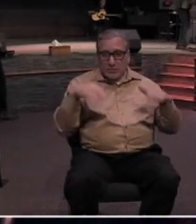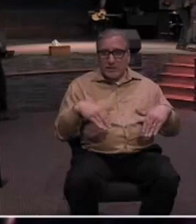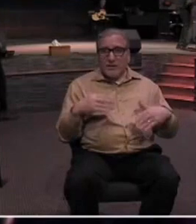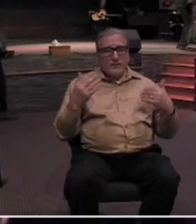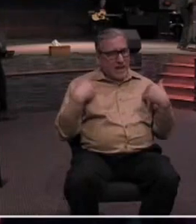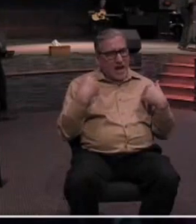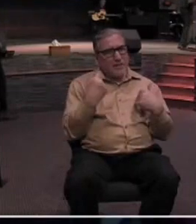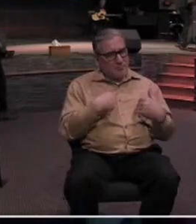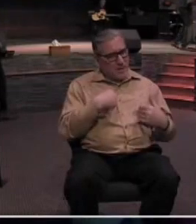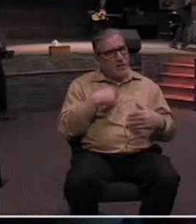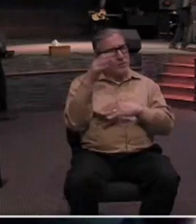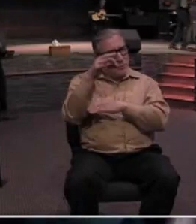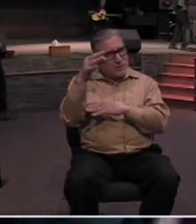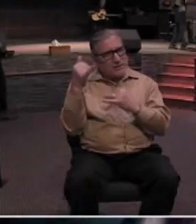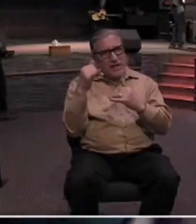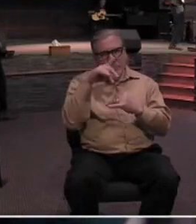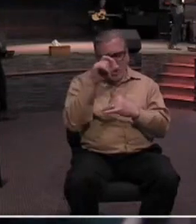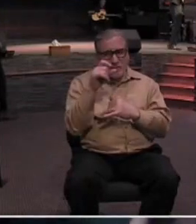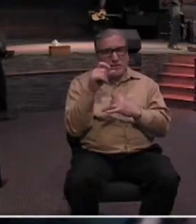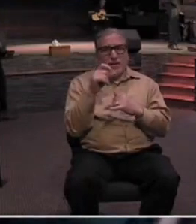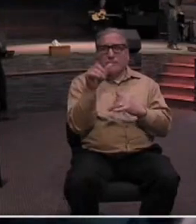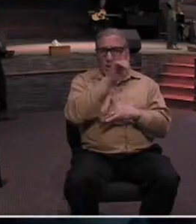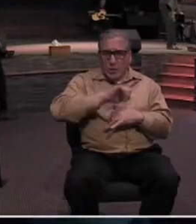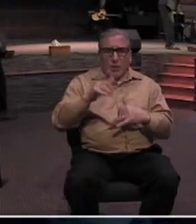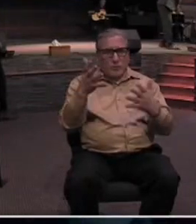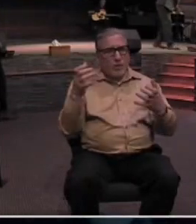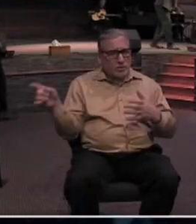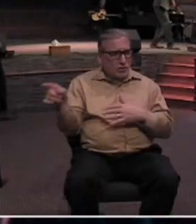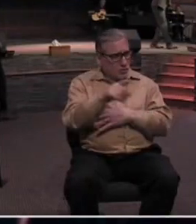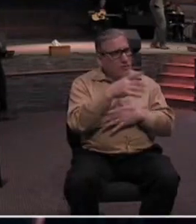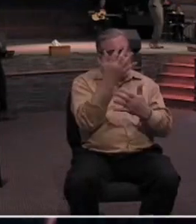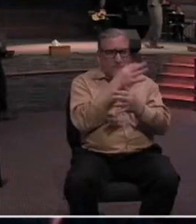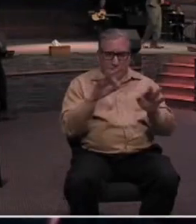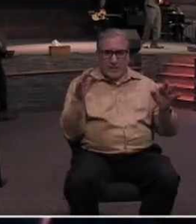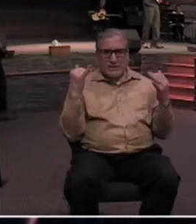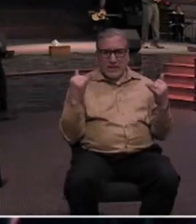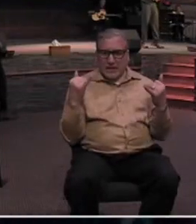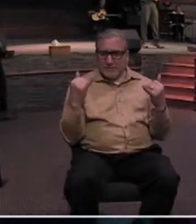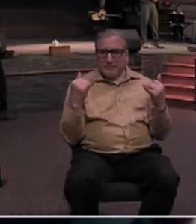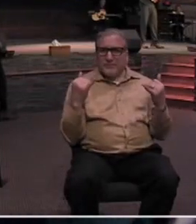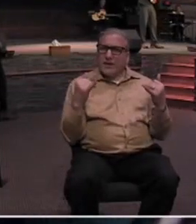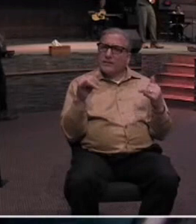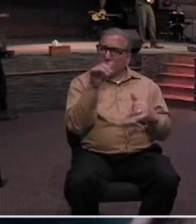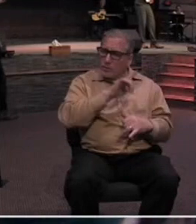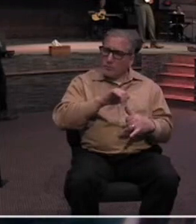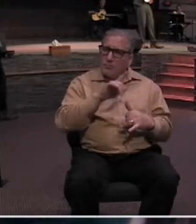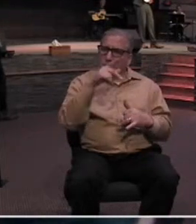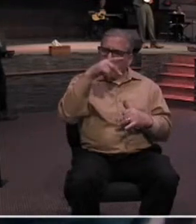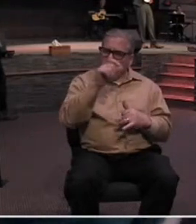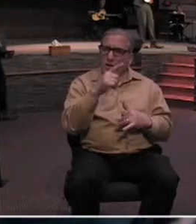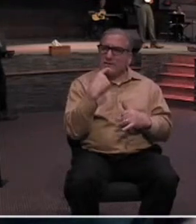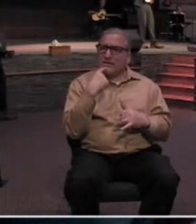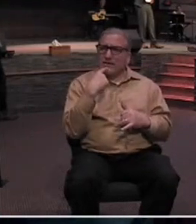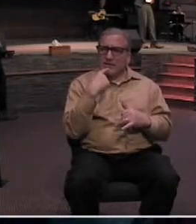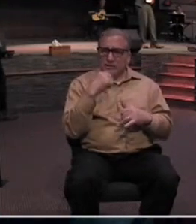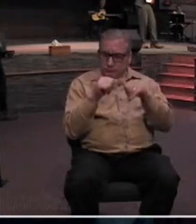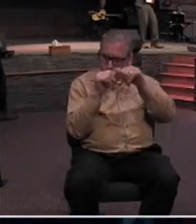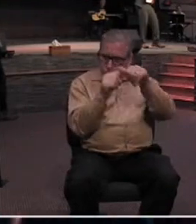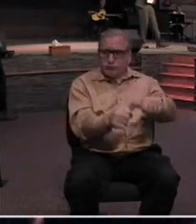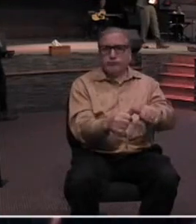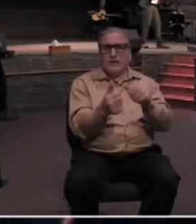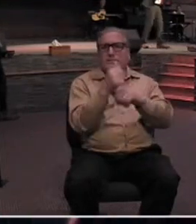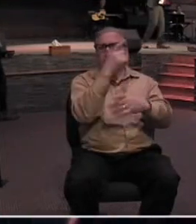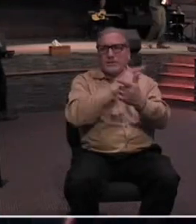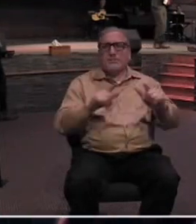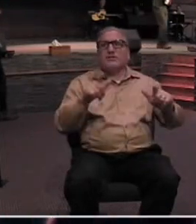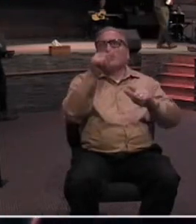some individuals in this place that the Lord wants you to be set free. Paul said, stand fast therefore in the liberty wherewith Christ has